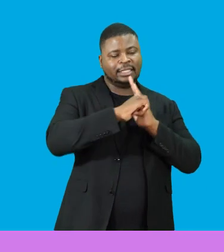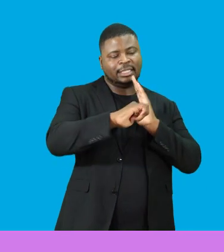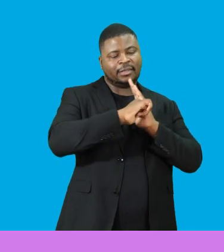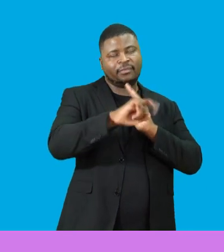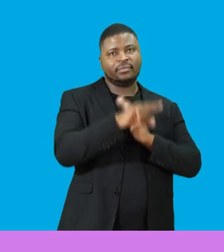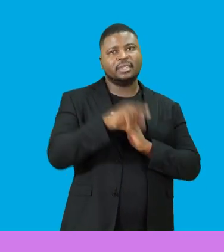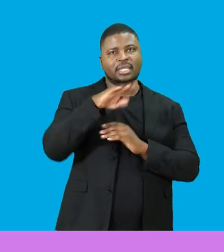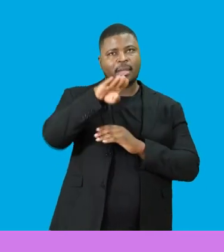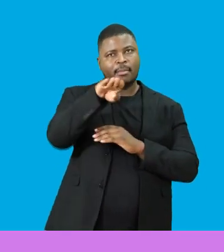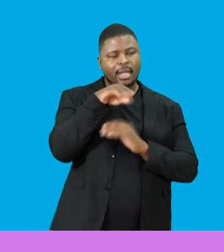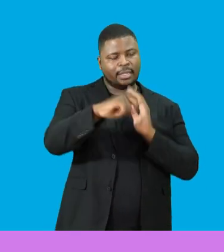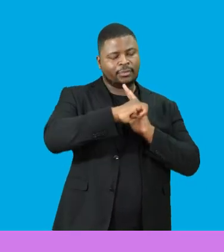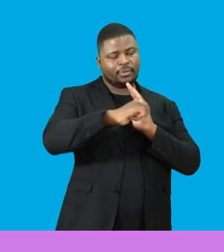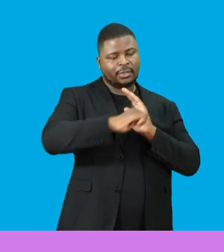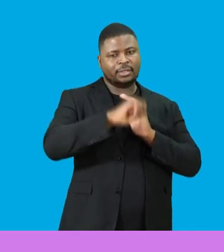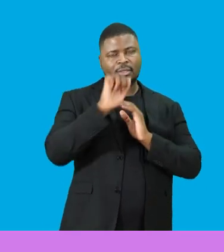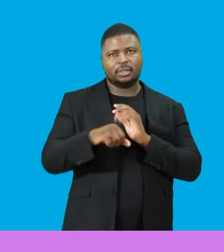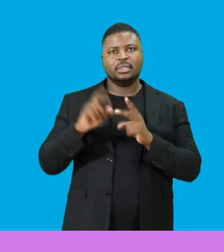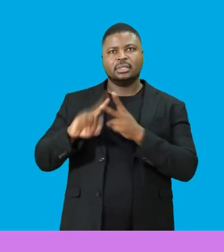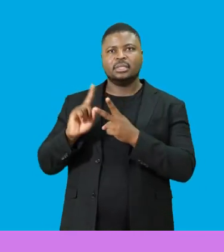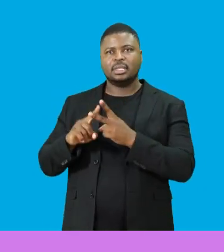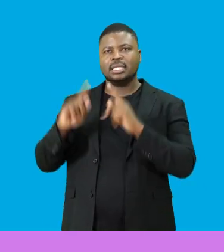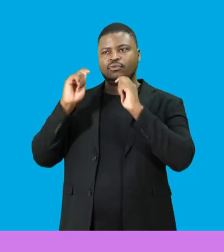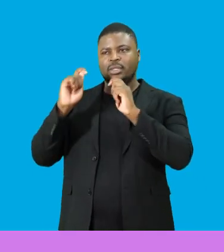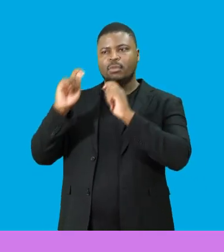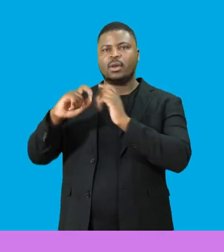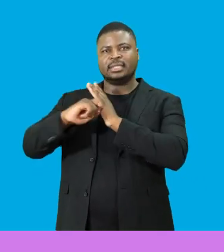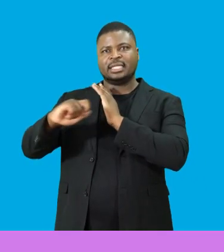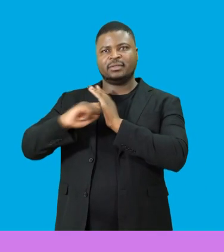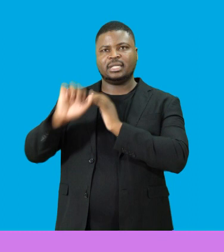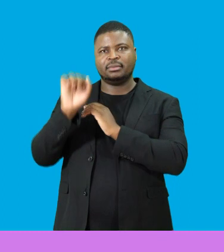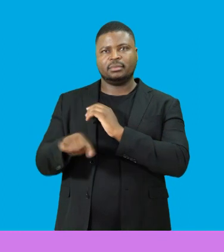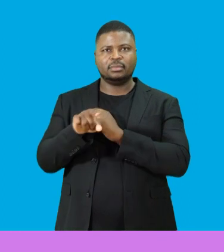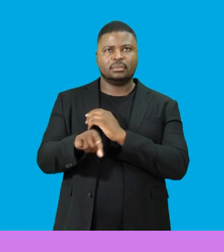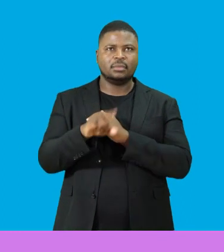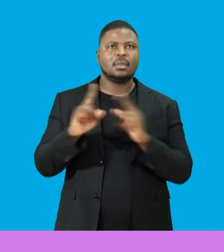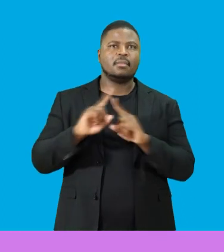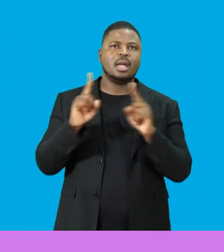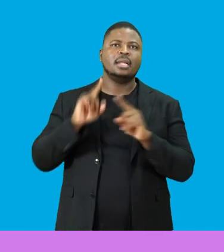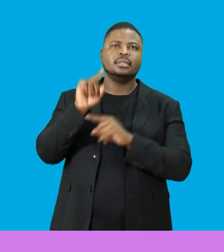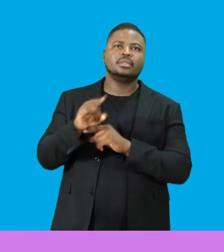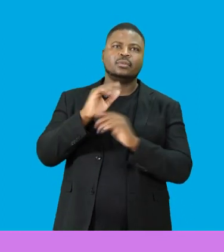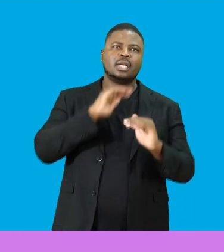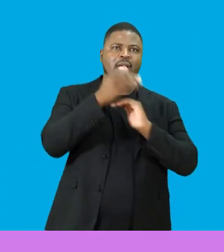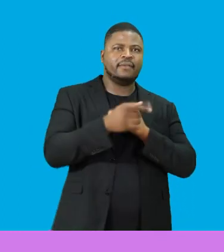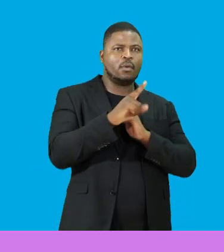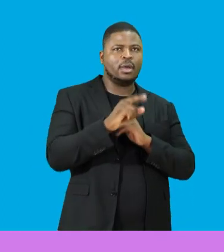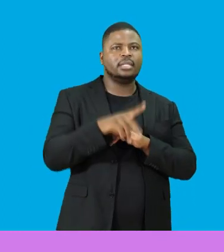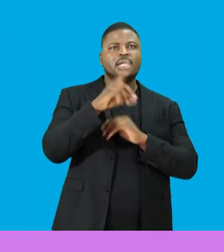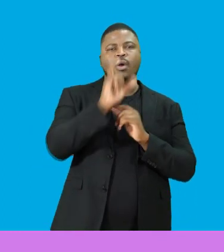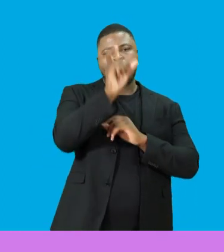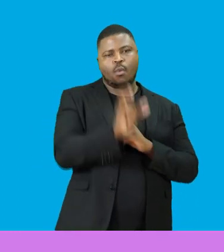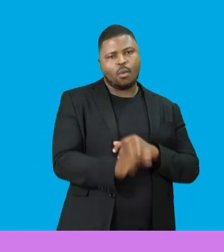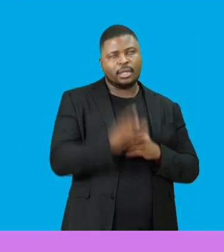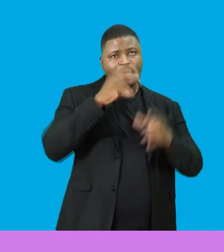and specifically the bank tariff as well as the transport tariff. The words that we covered was a debit, which we explained